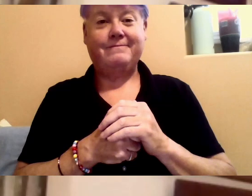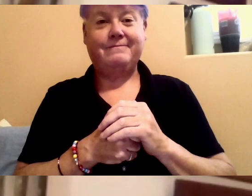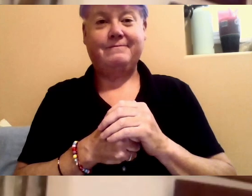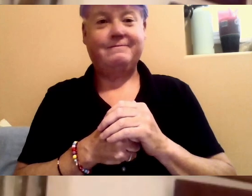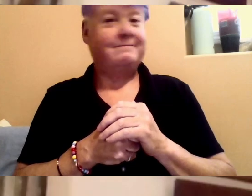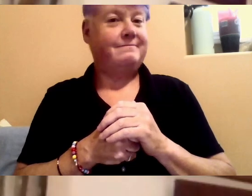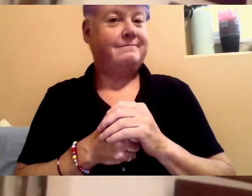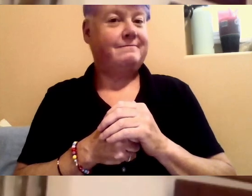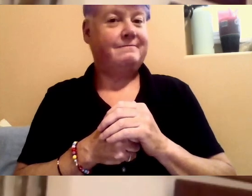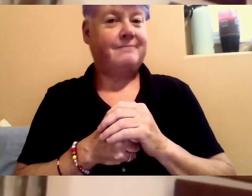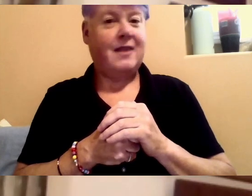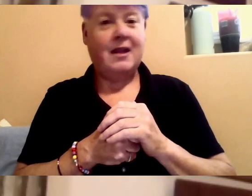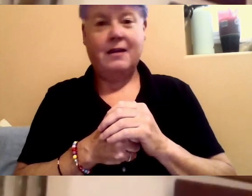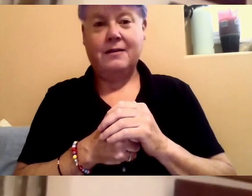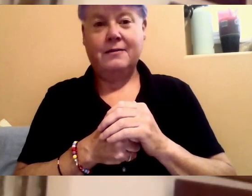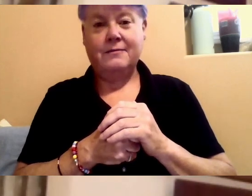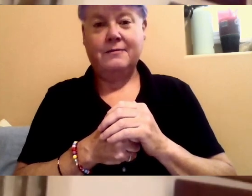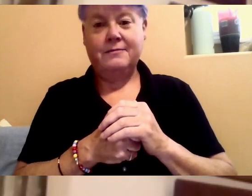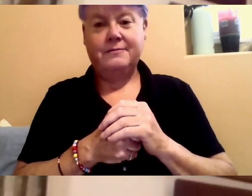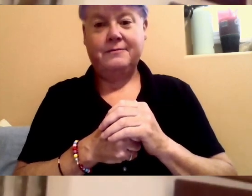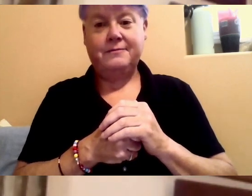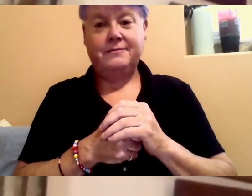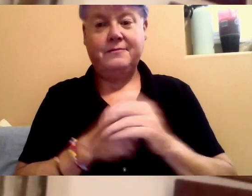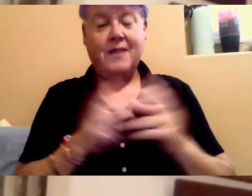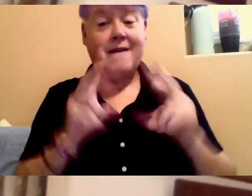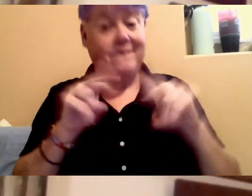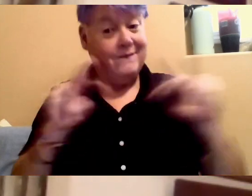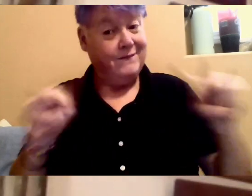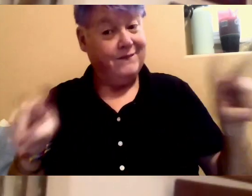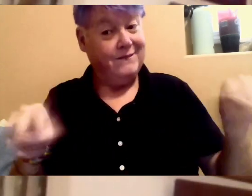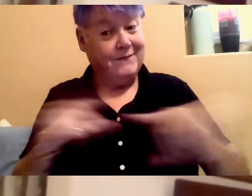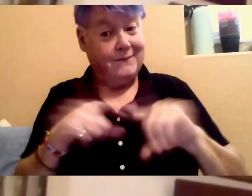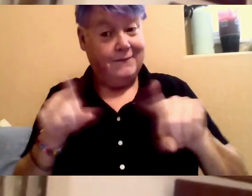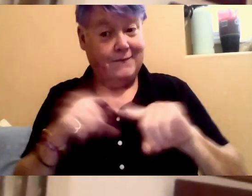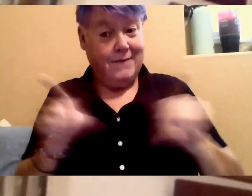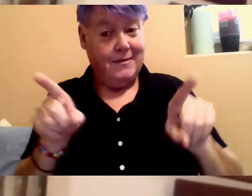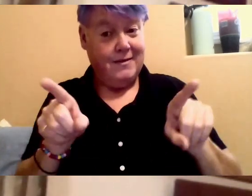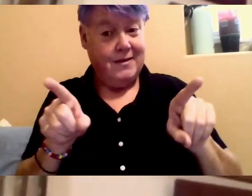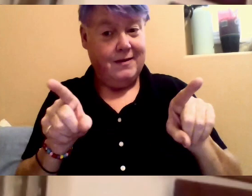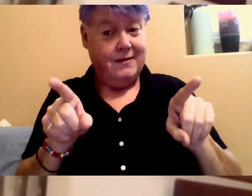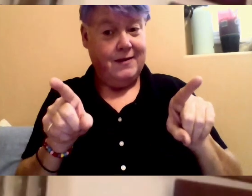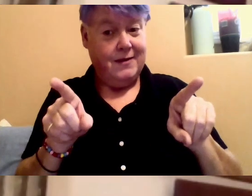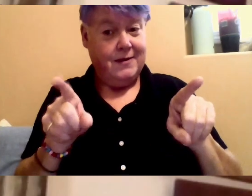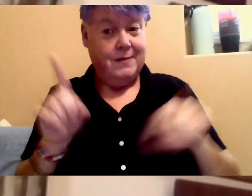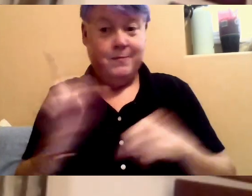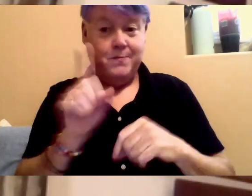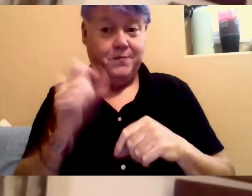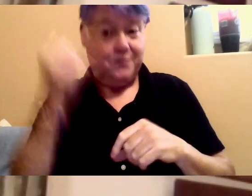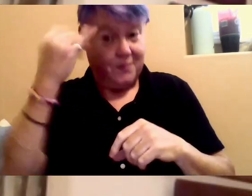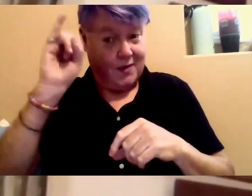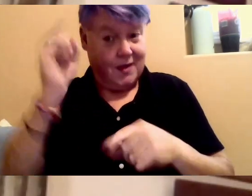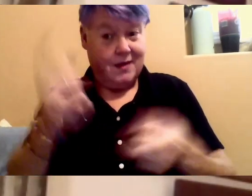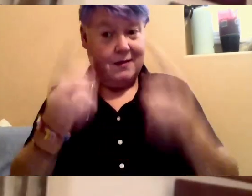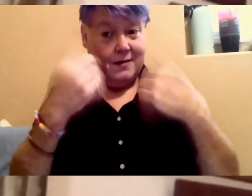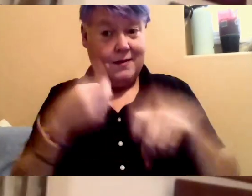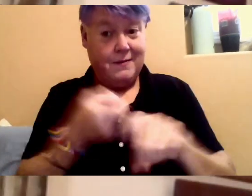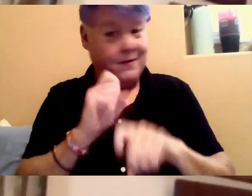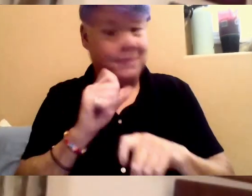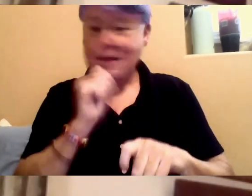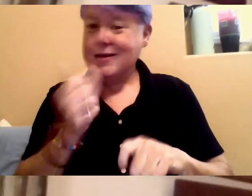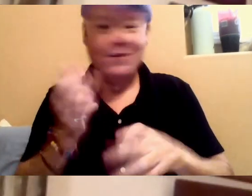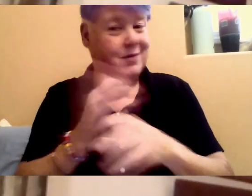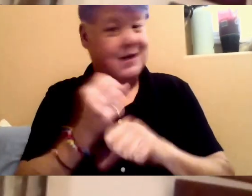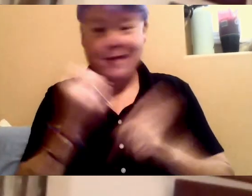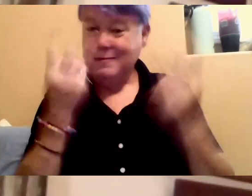varies enormously where the ideas come from. And basically, I don't get many. And